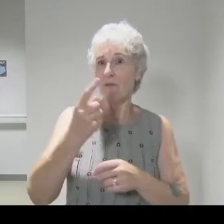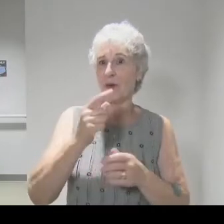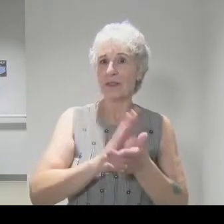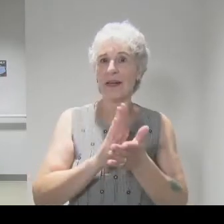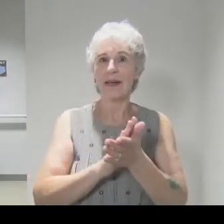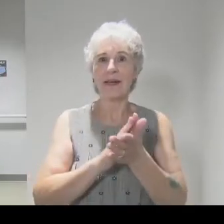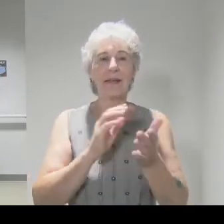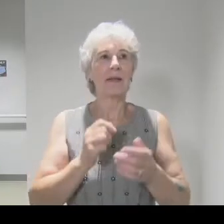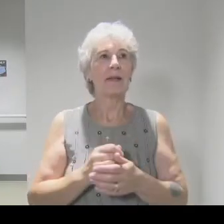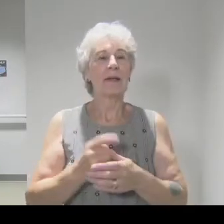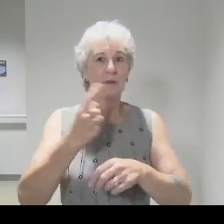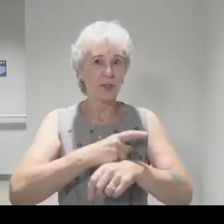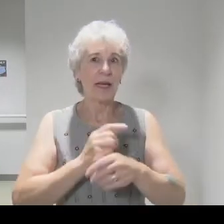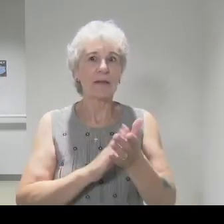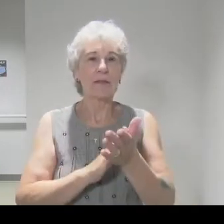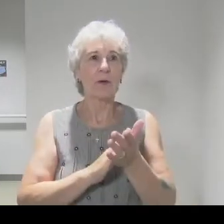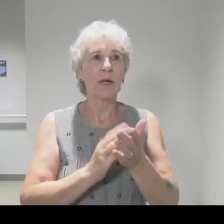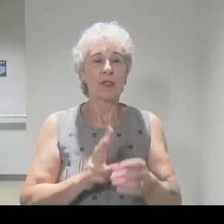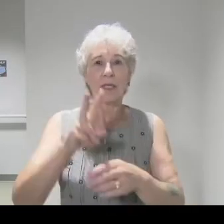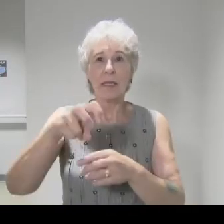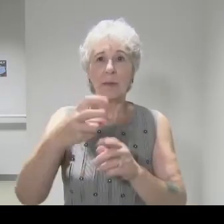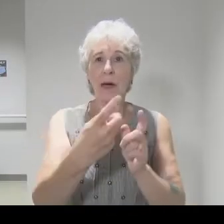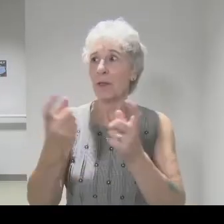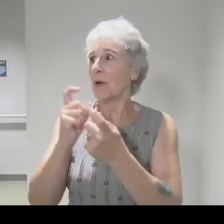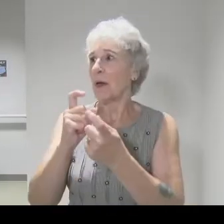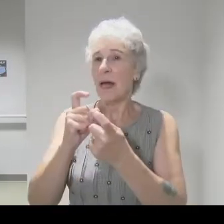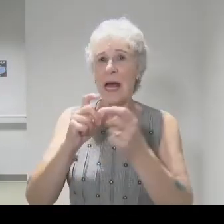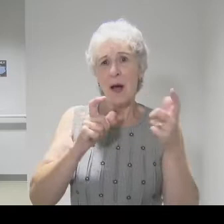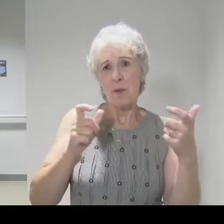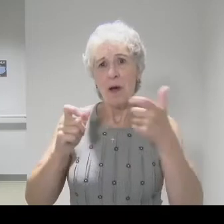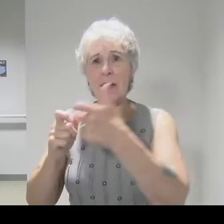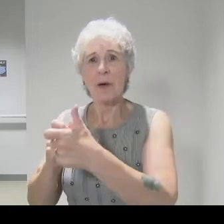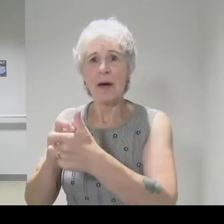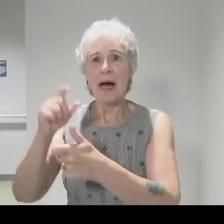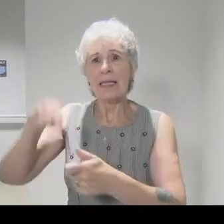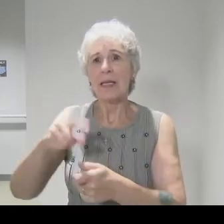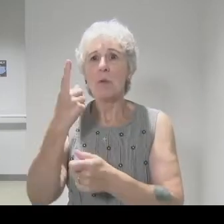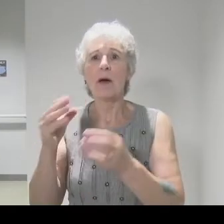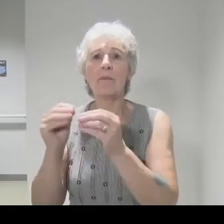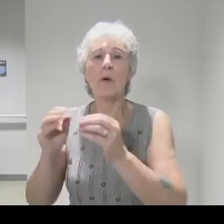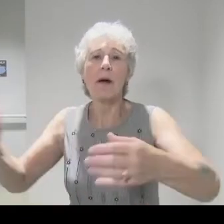the first step of the bus. She turned around and ran back to her daddy and said, "I need one more hug."